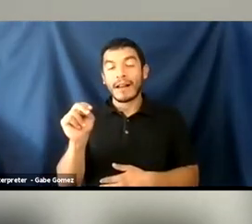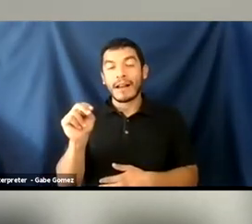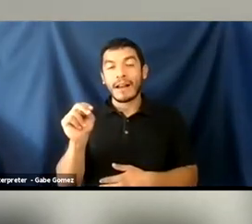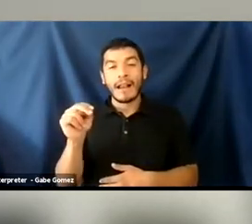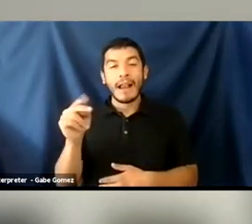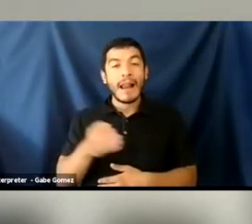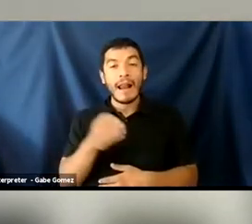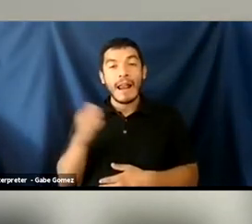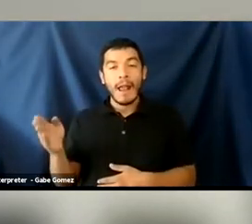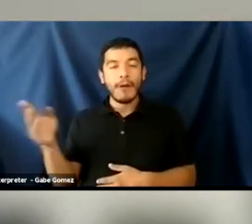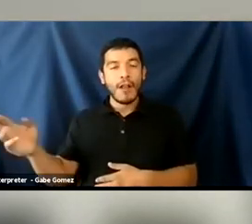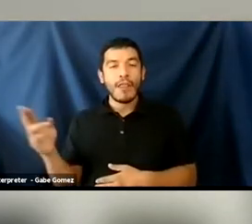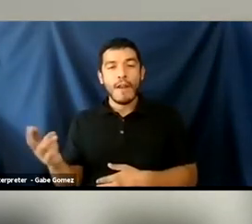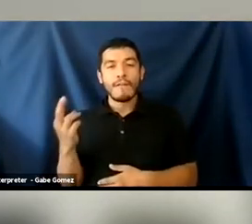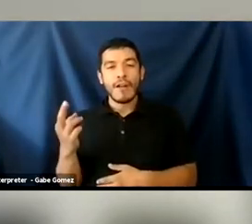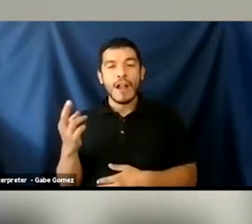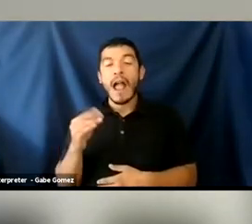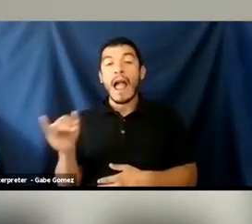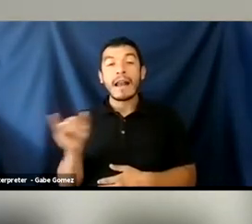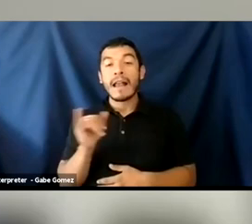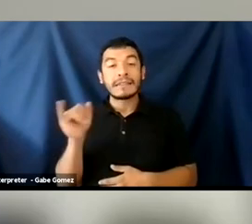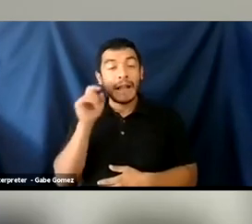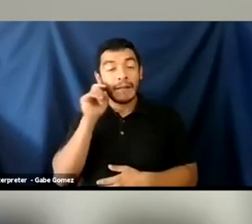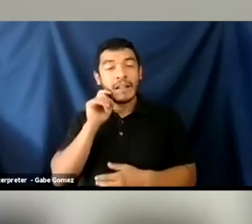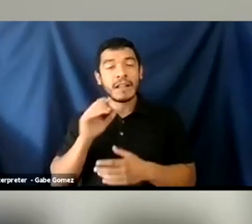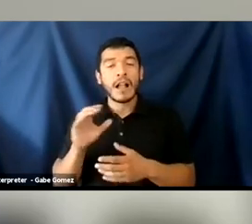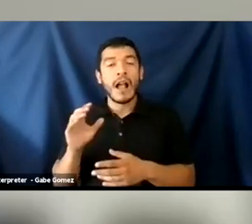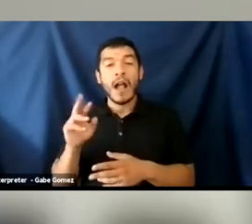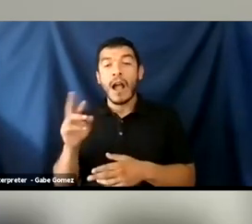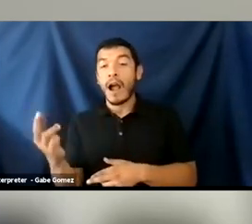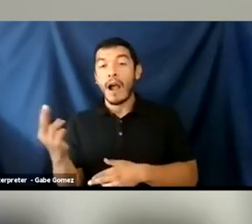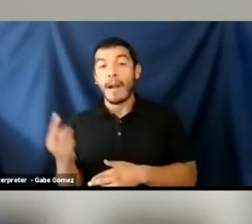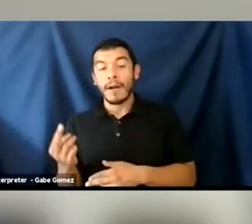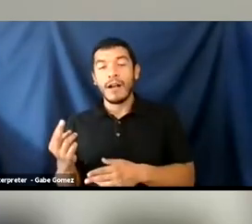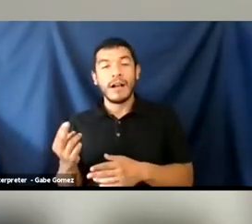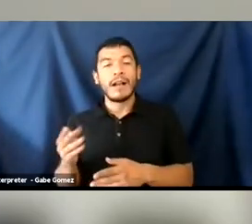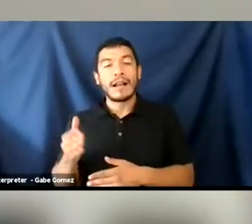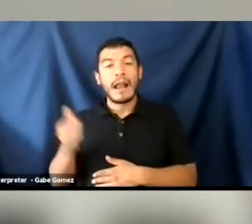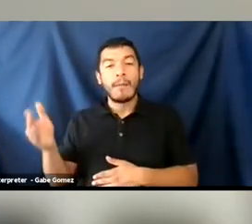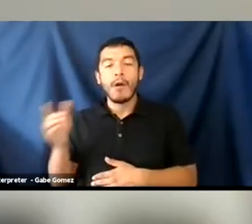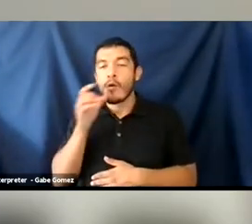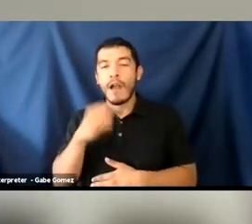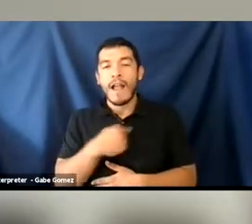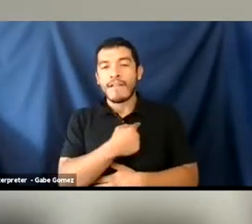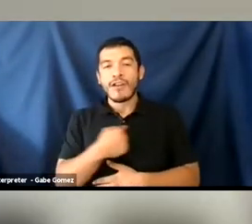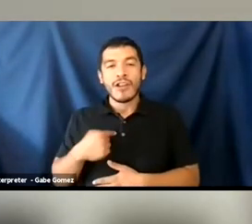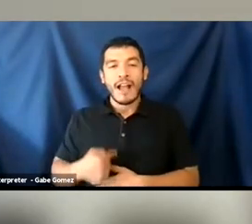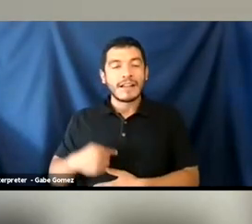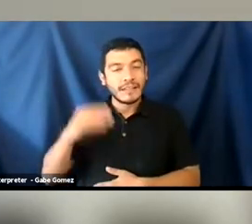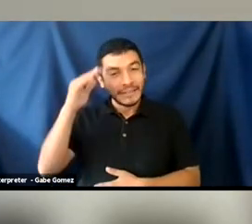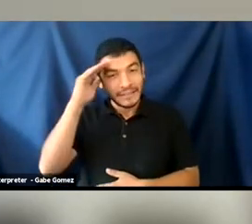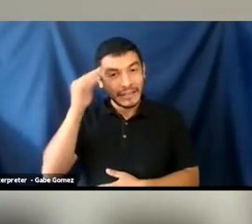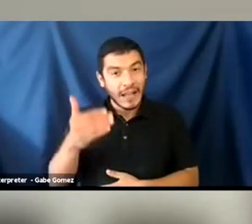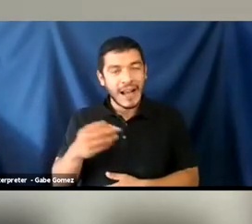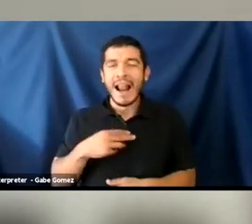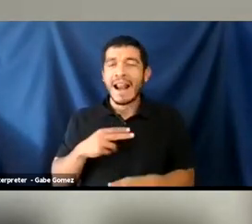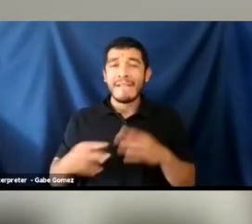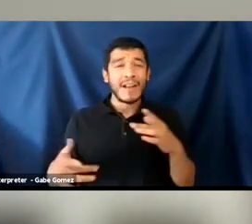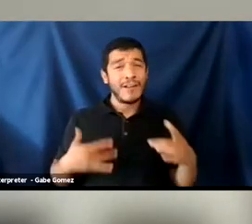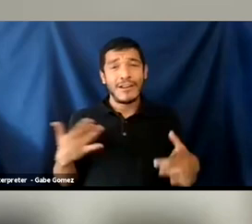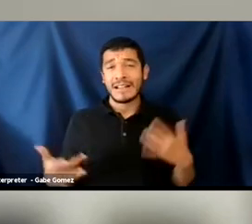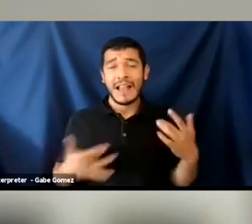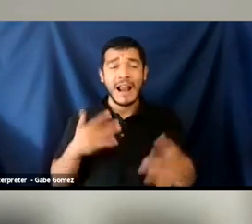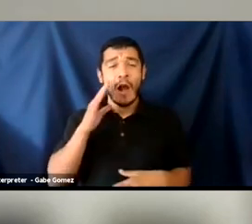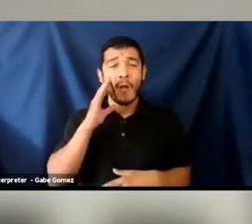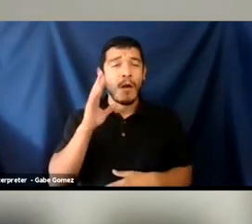are friends and a same-sex couple neighbors that have a Chinese son. And we're really, really excited that this will be